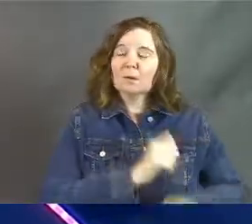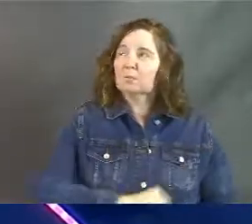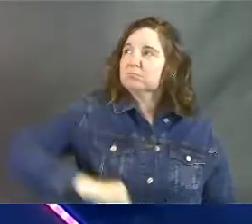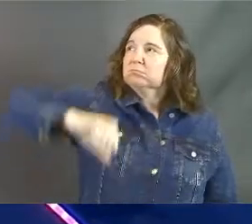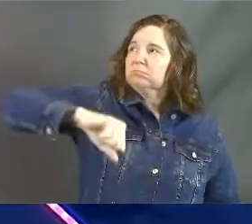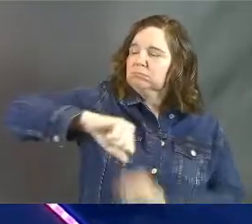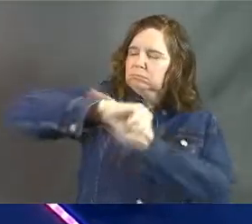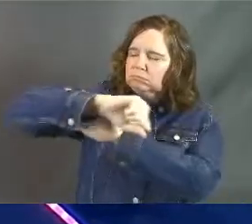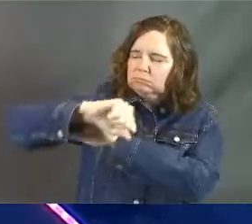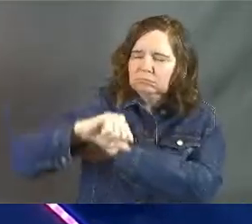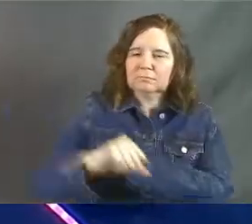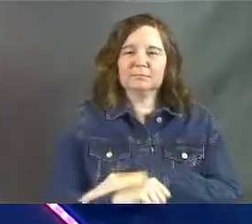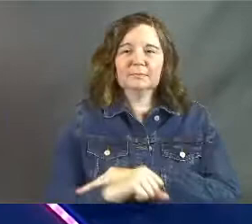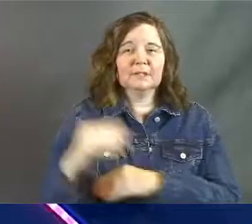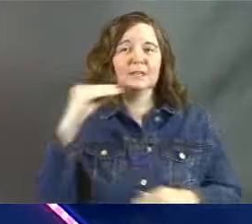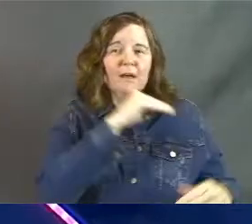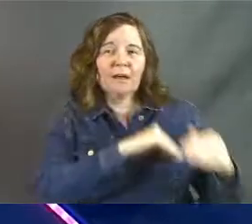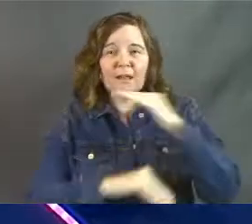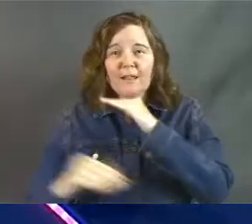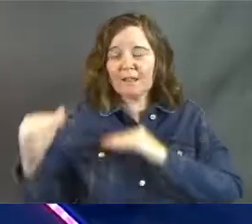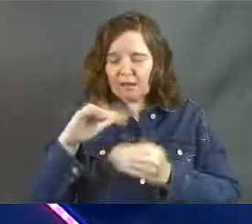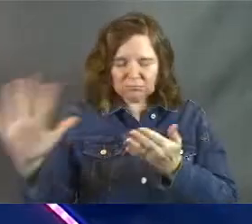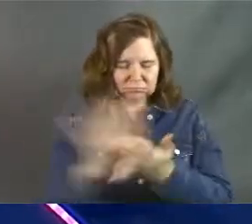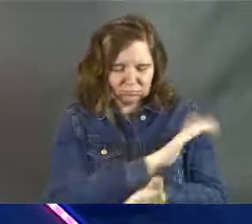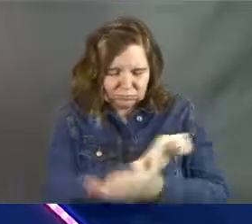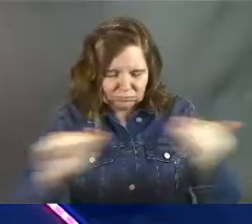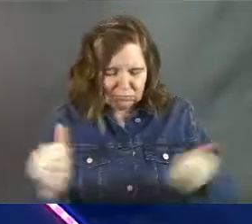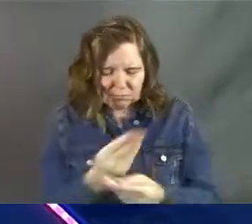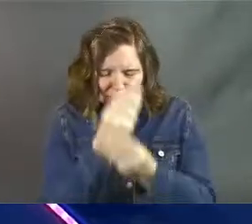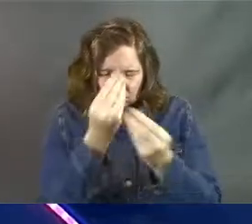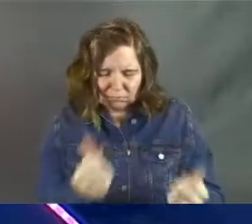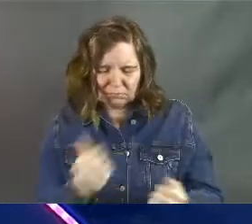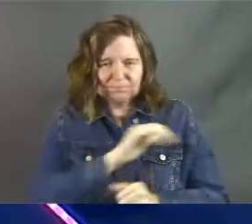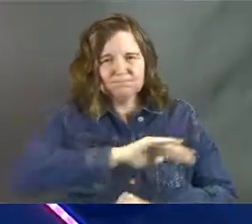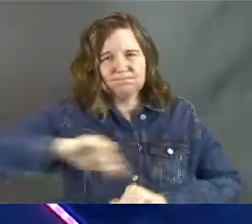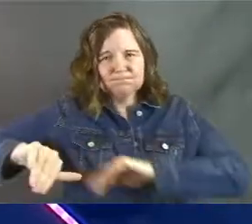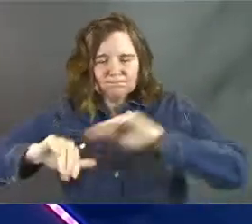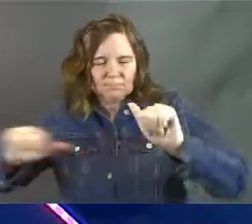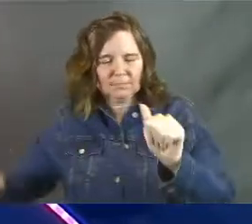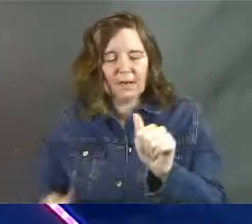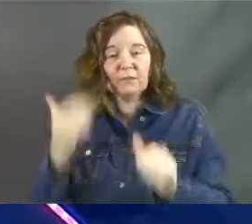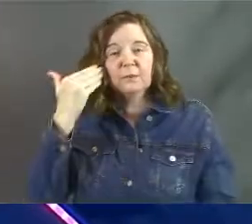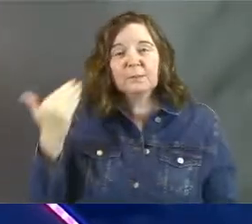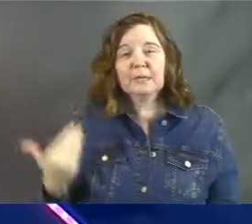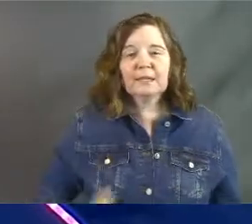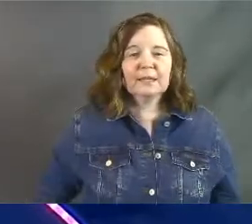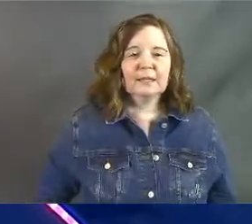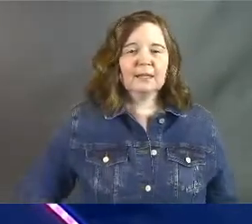There's no wall you won't.